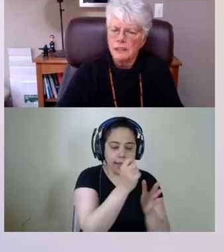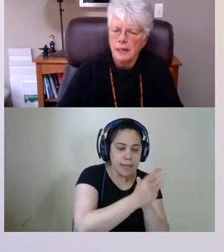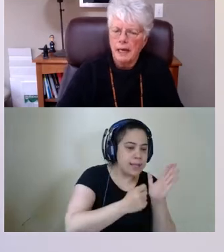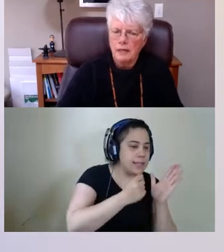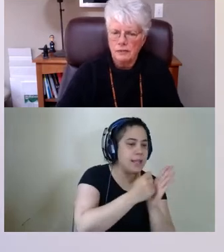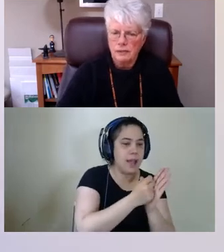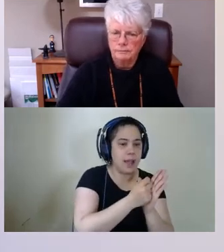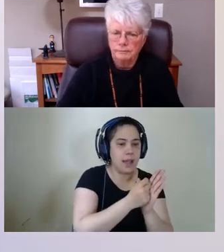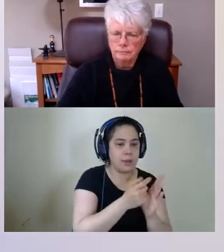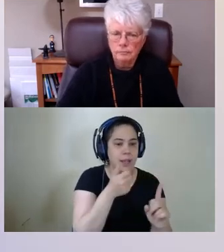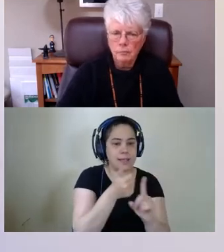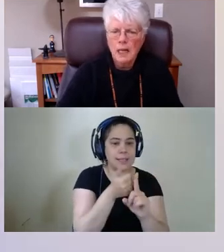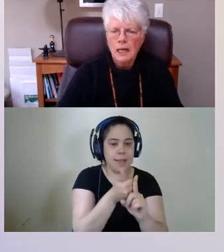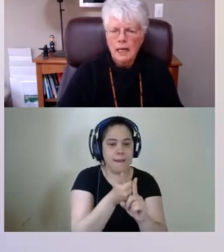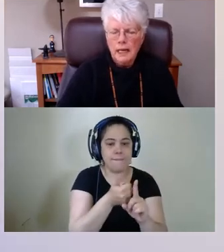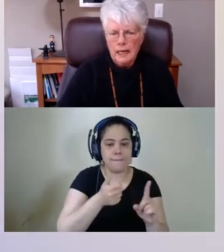in the past.